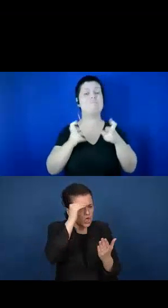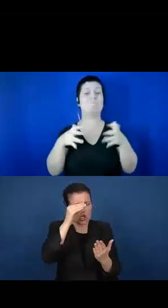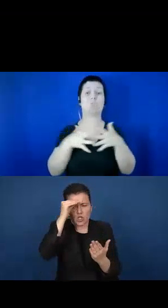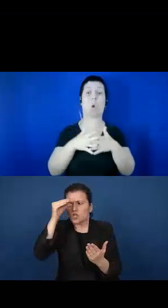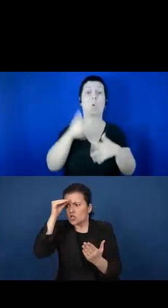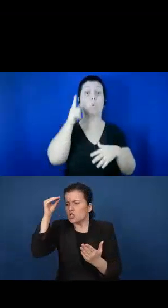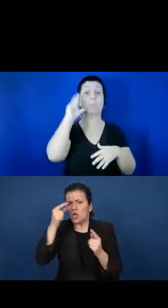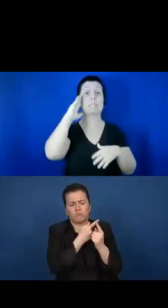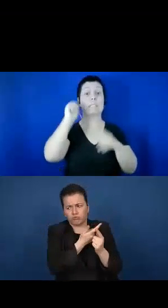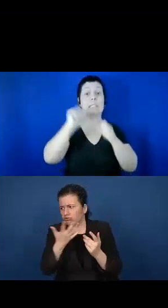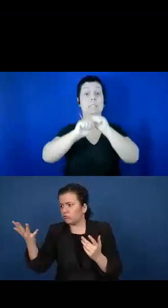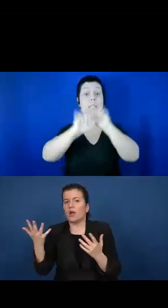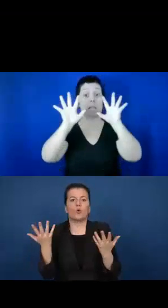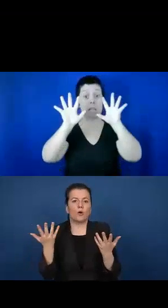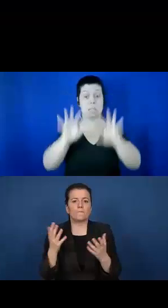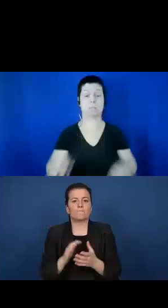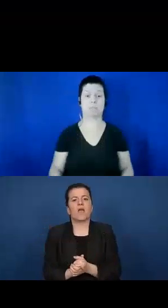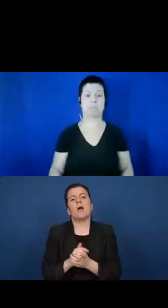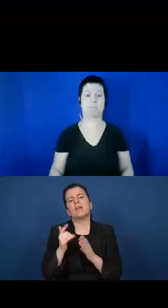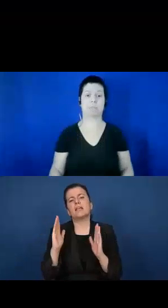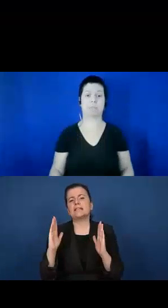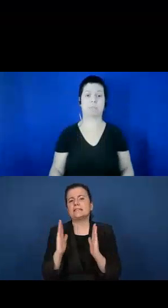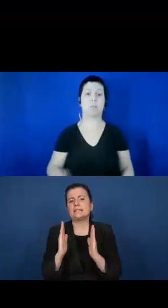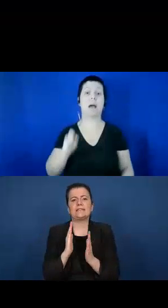But if we go for simpler designs and